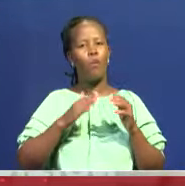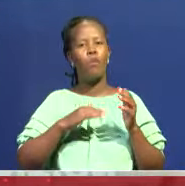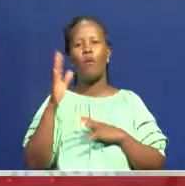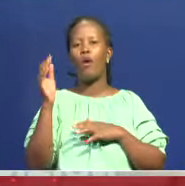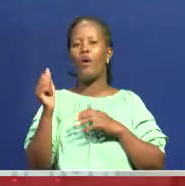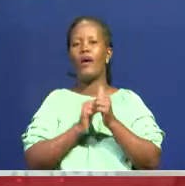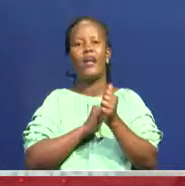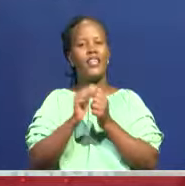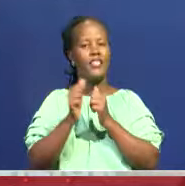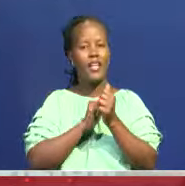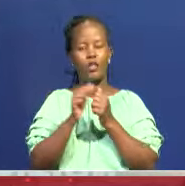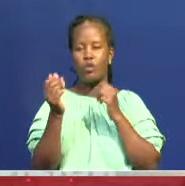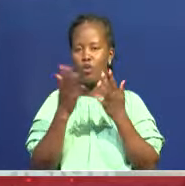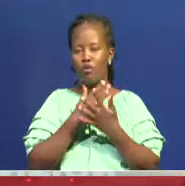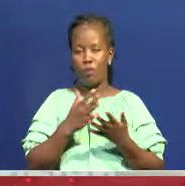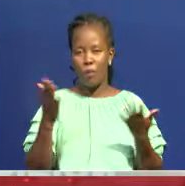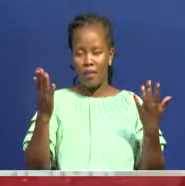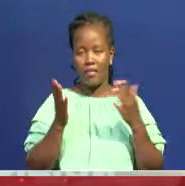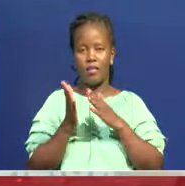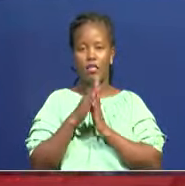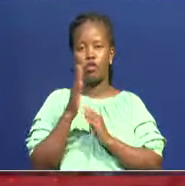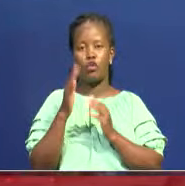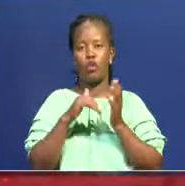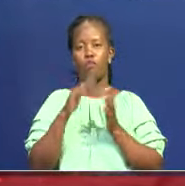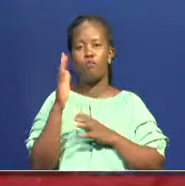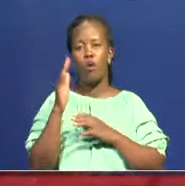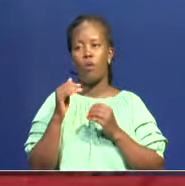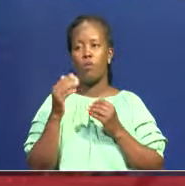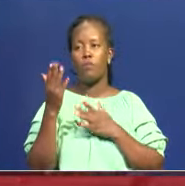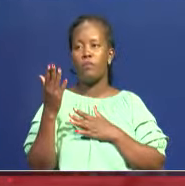of property. Joseph Wakhungu reports.